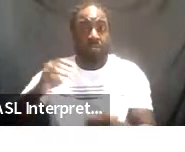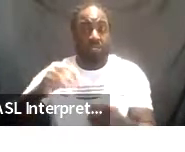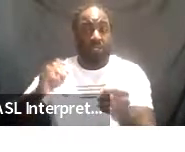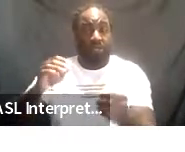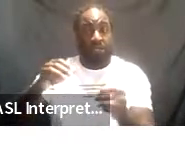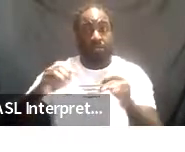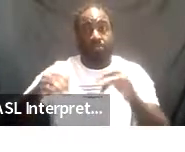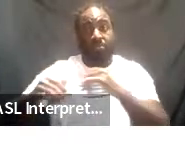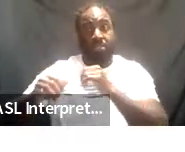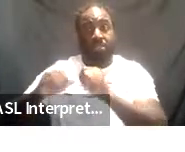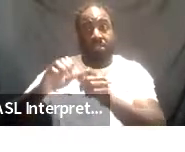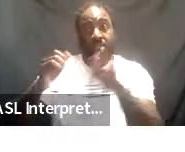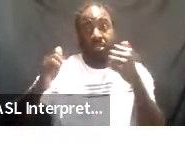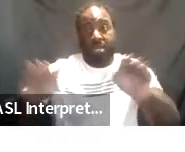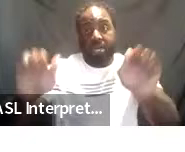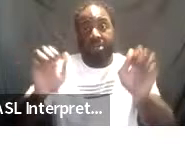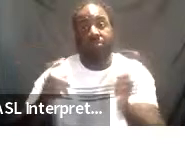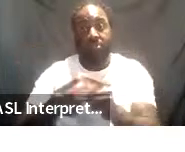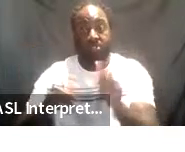broader citywide